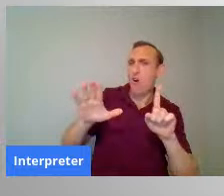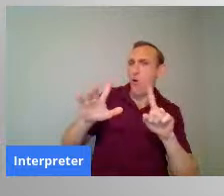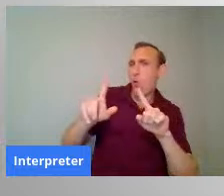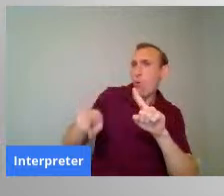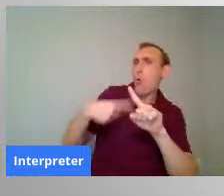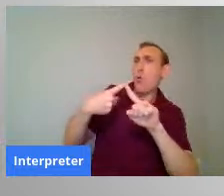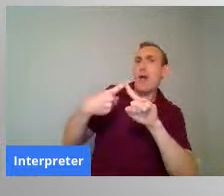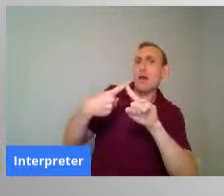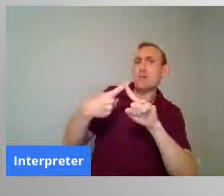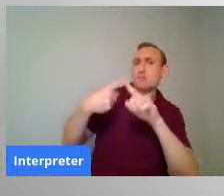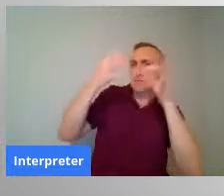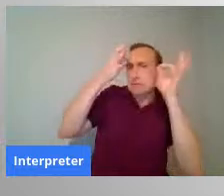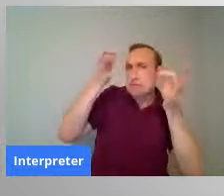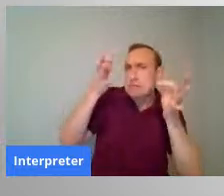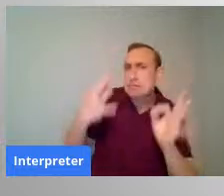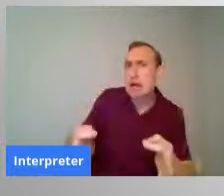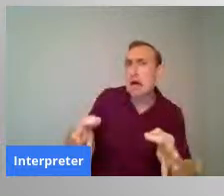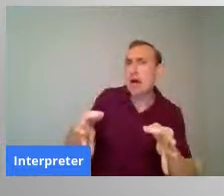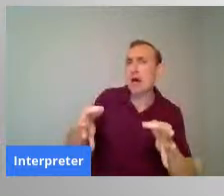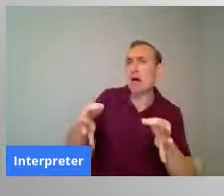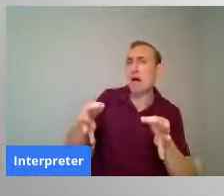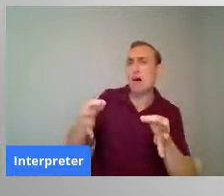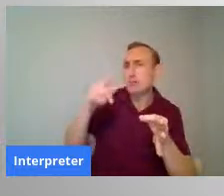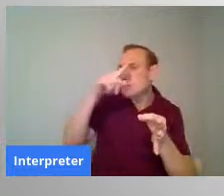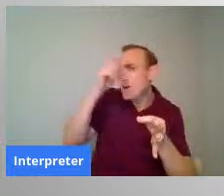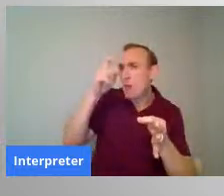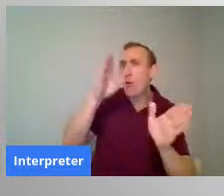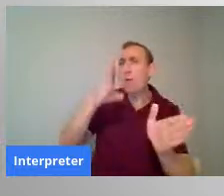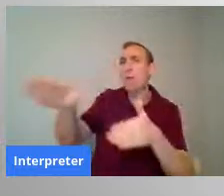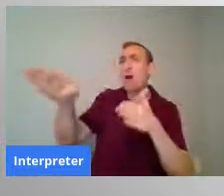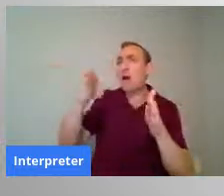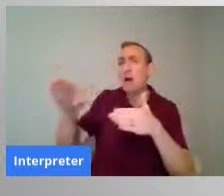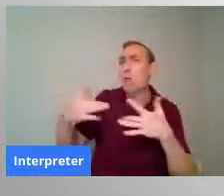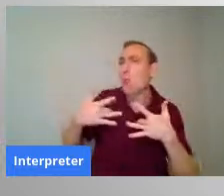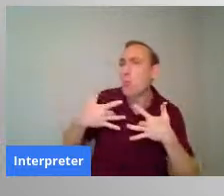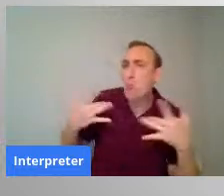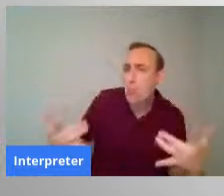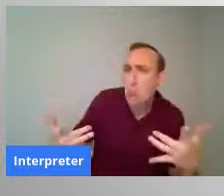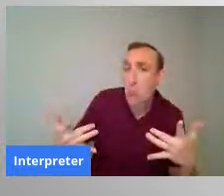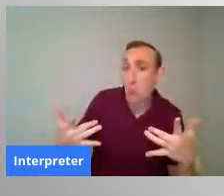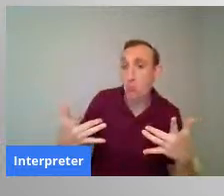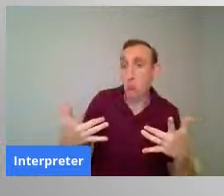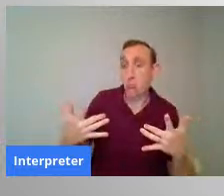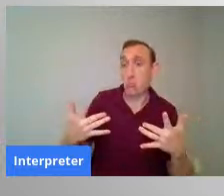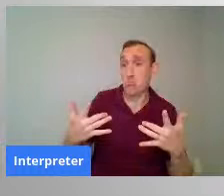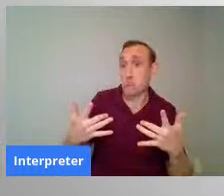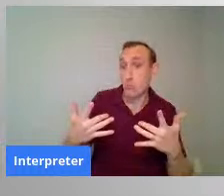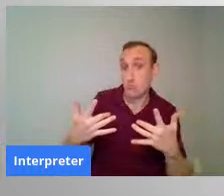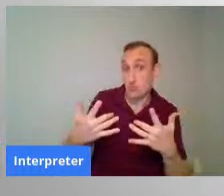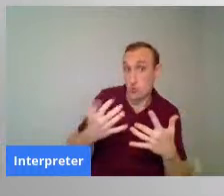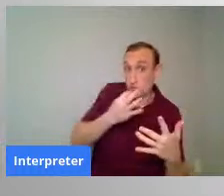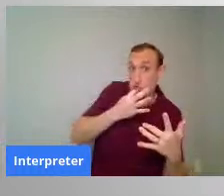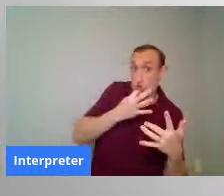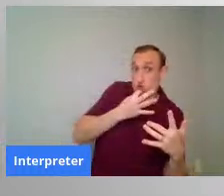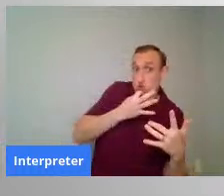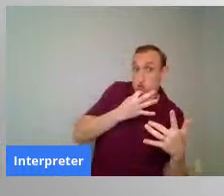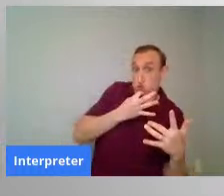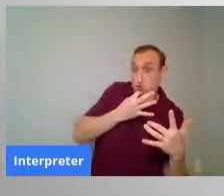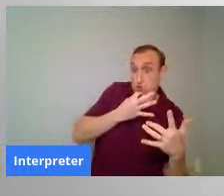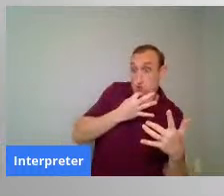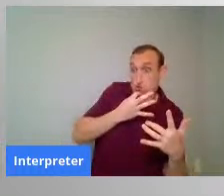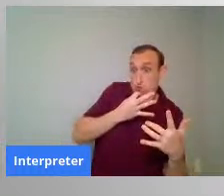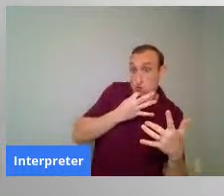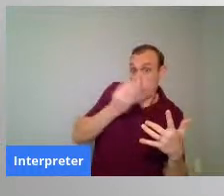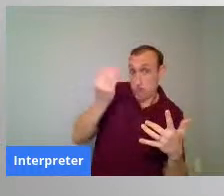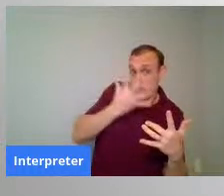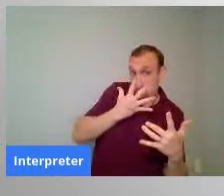be communicated? And could it be as close to now, since the calendars also come